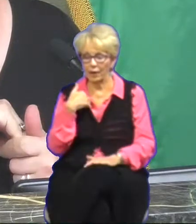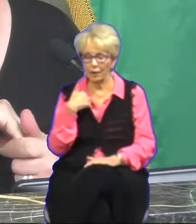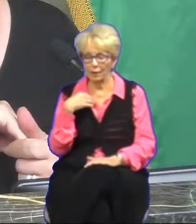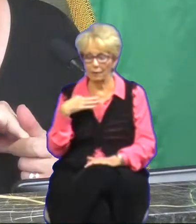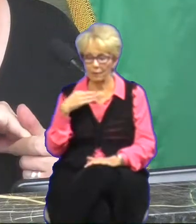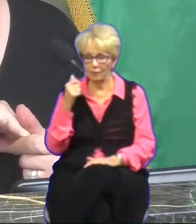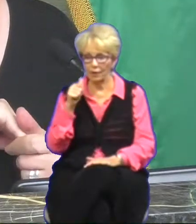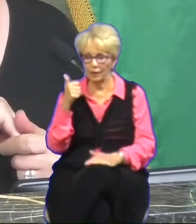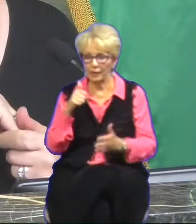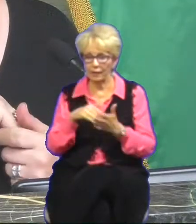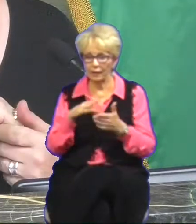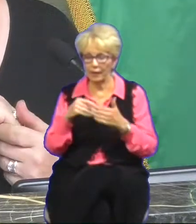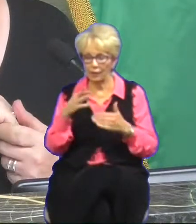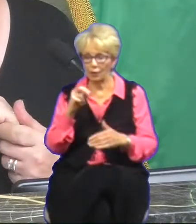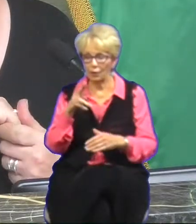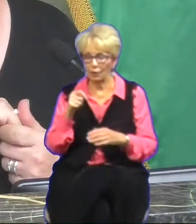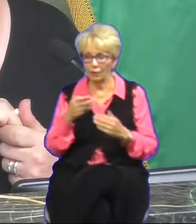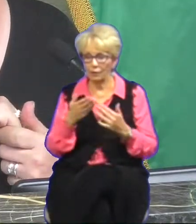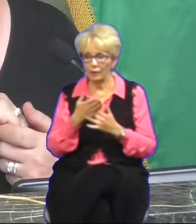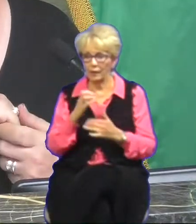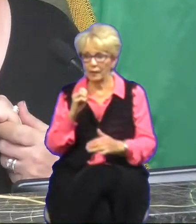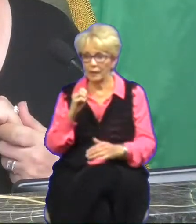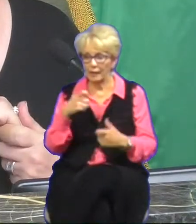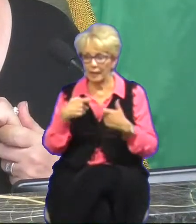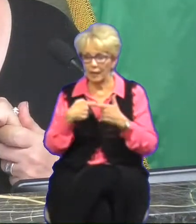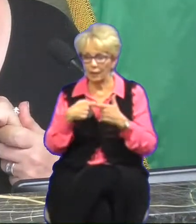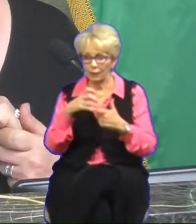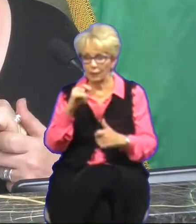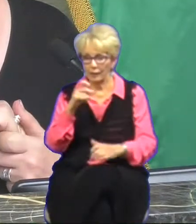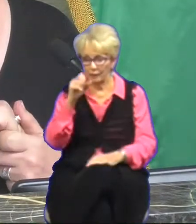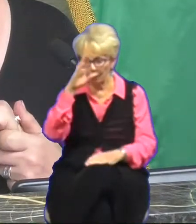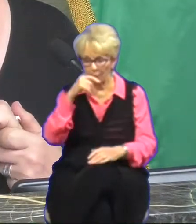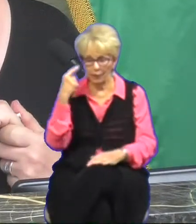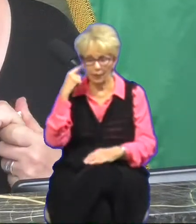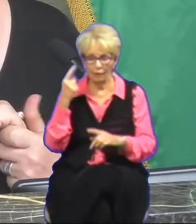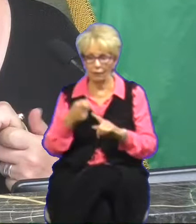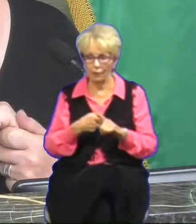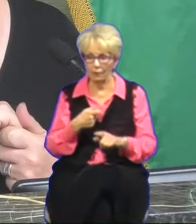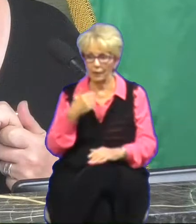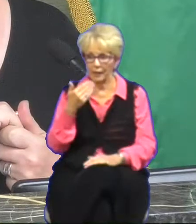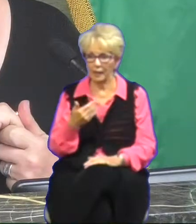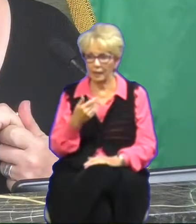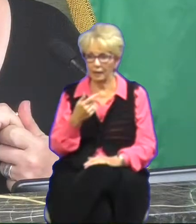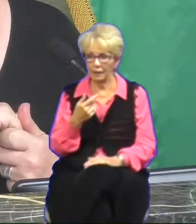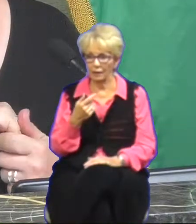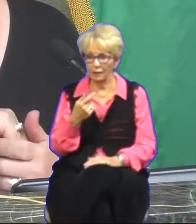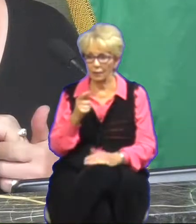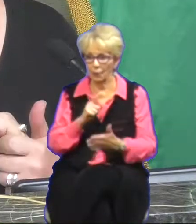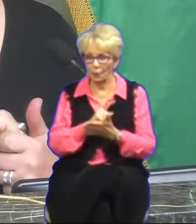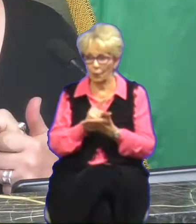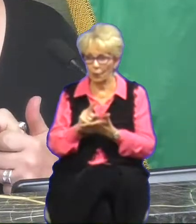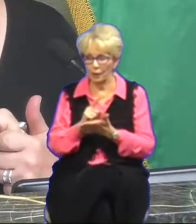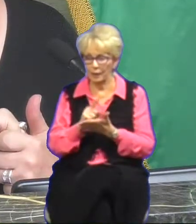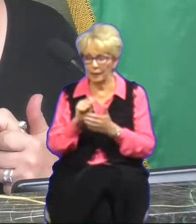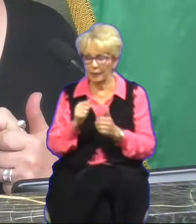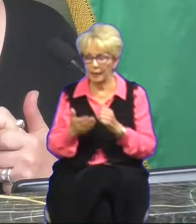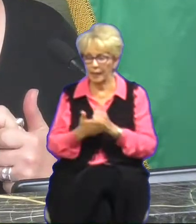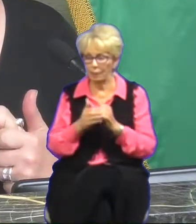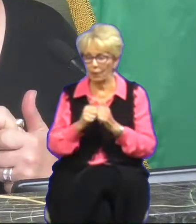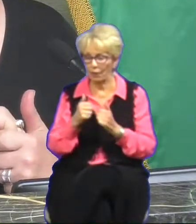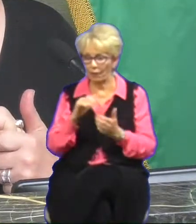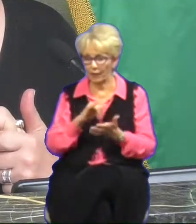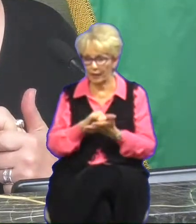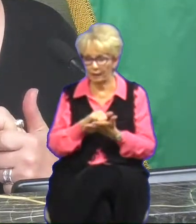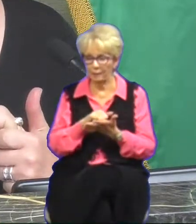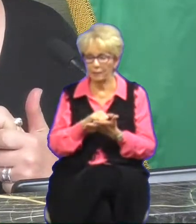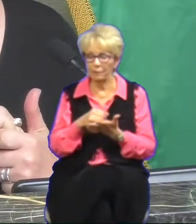a $10,000 grant through Electricities that we hope to hear from in the next coming weeks that could help with this.